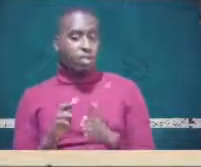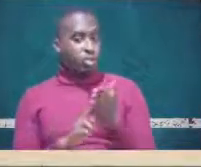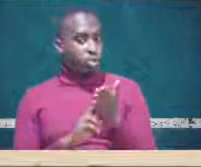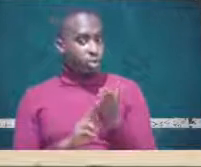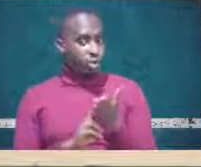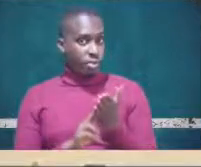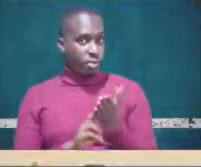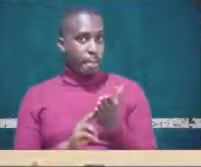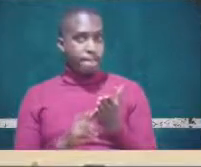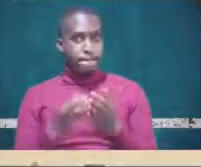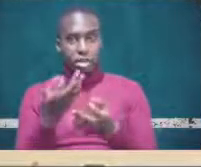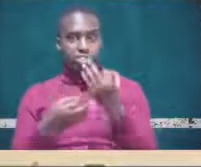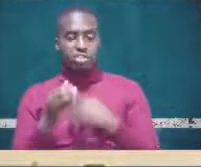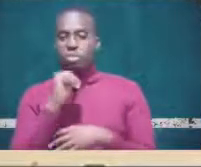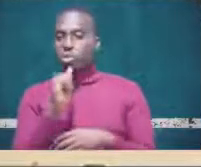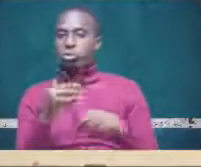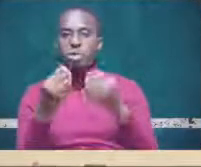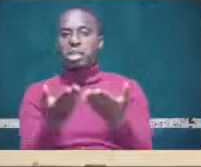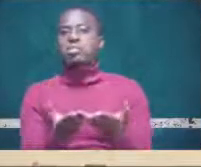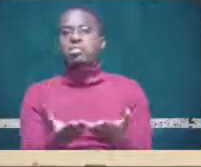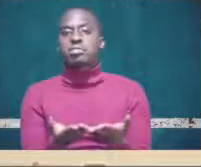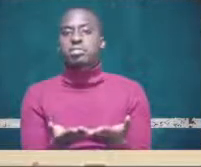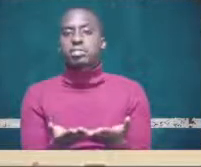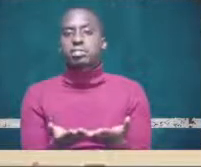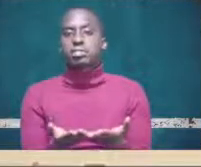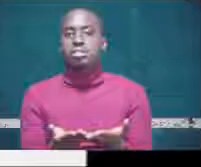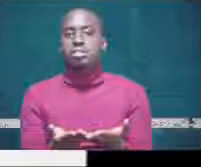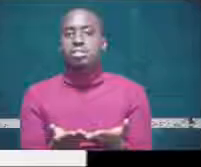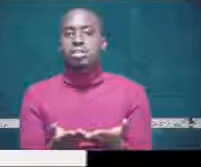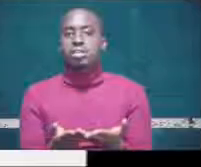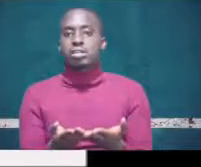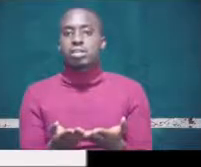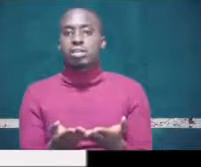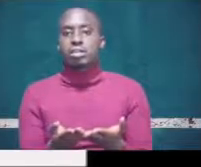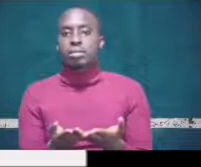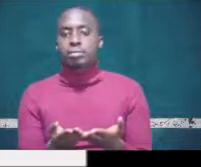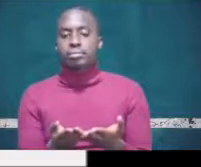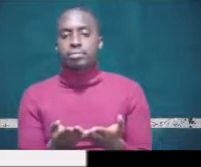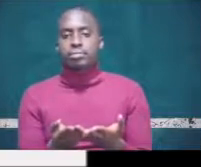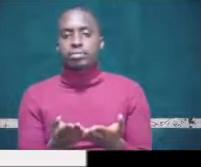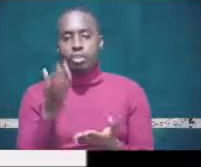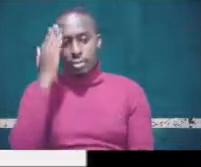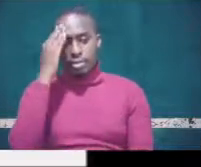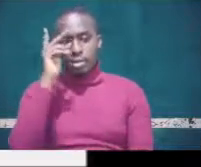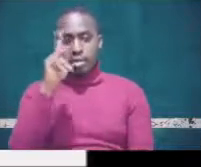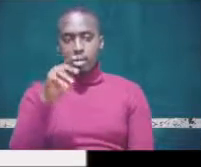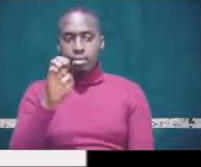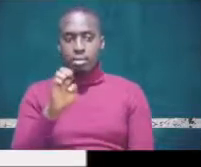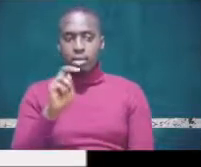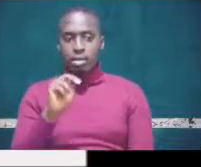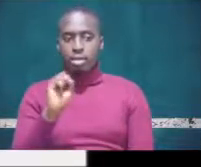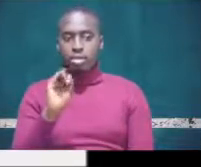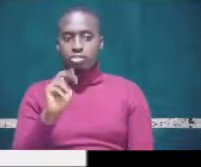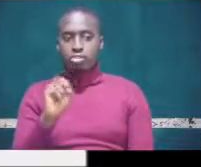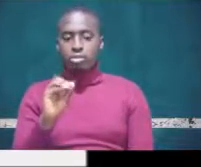machines, you're not to give, with a machine, you're not to give it pension. Pension, the amount of money